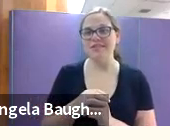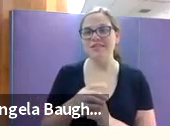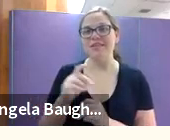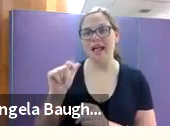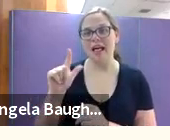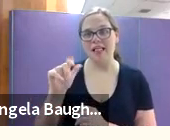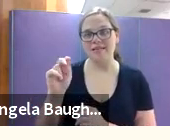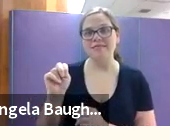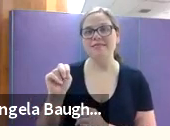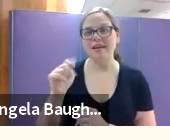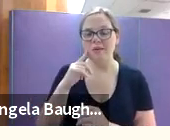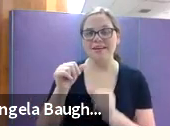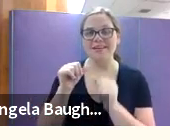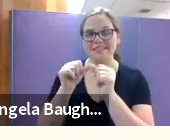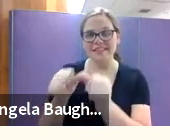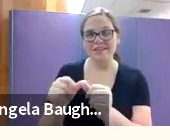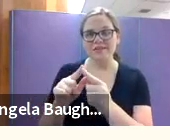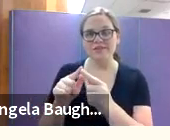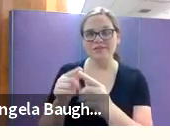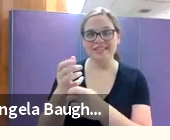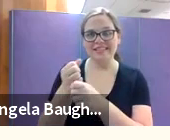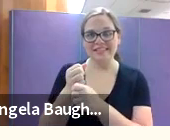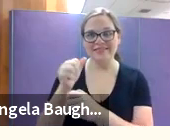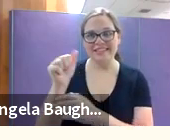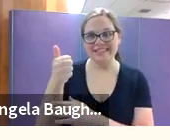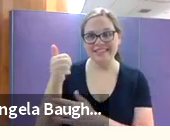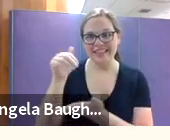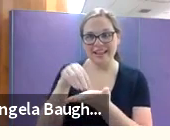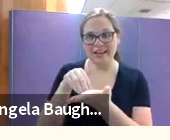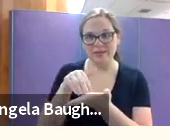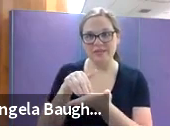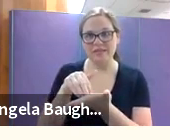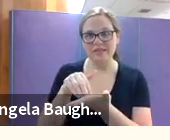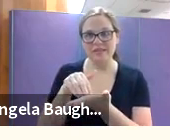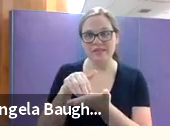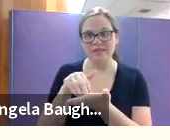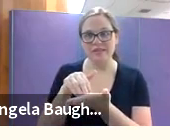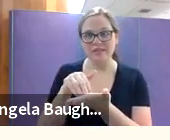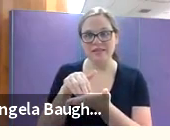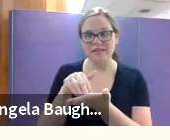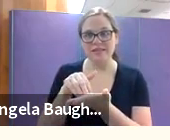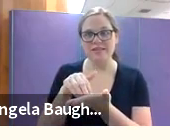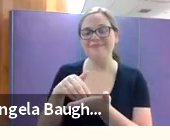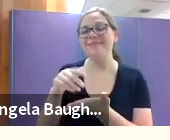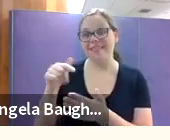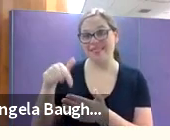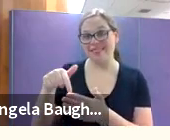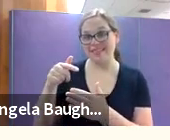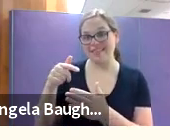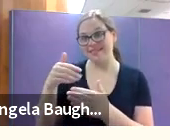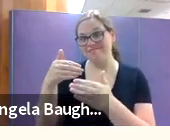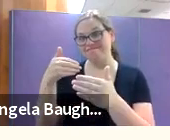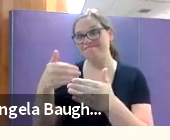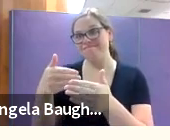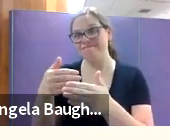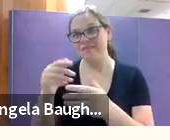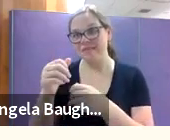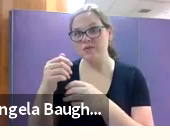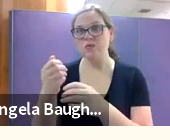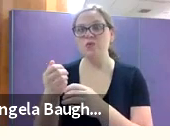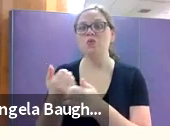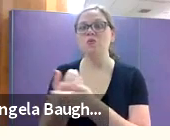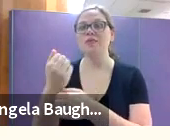will continue to receive that 10,000, and this upcoming year, they will enter